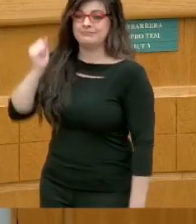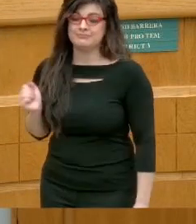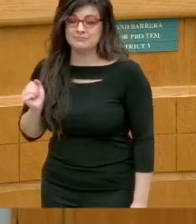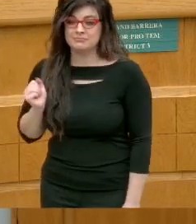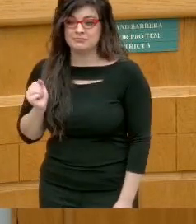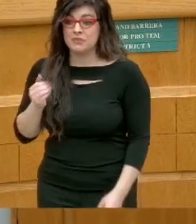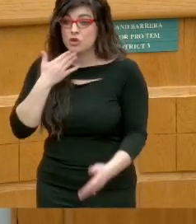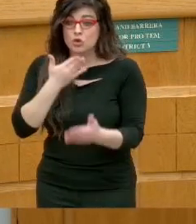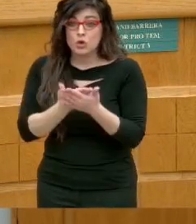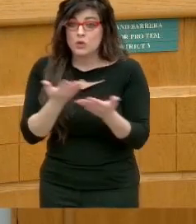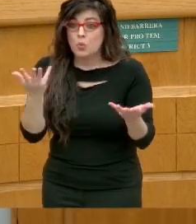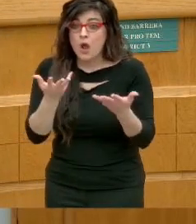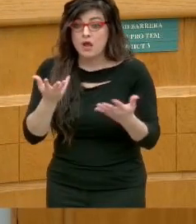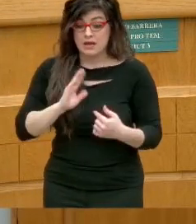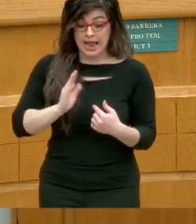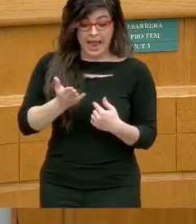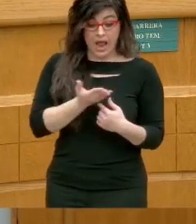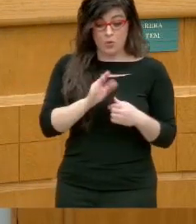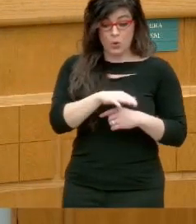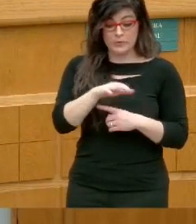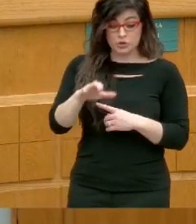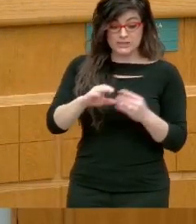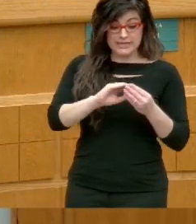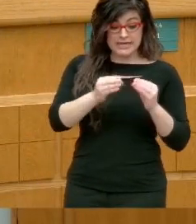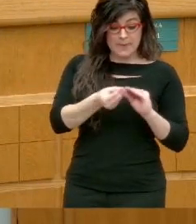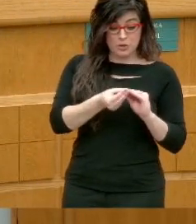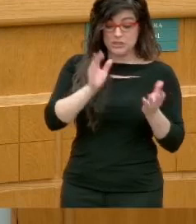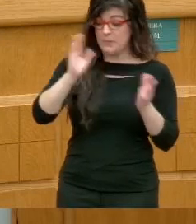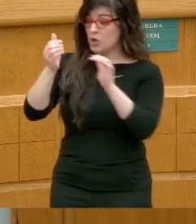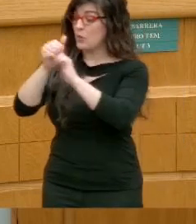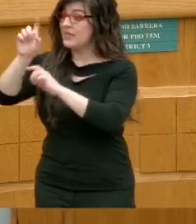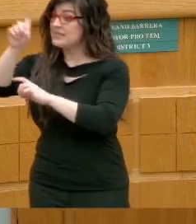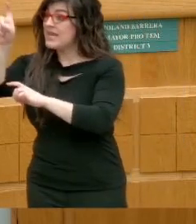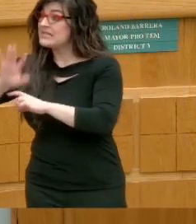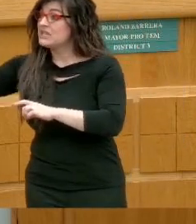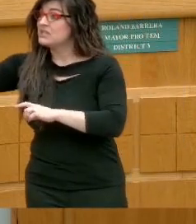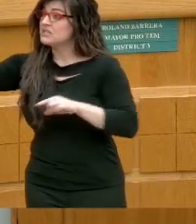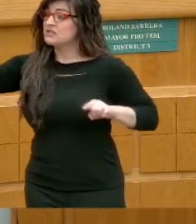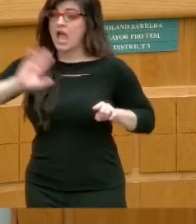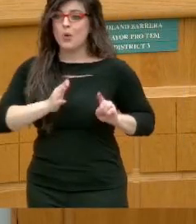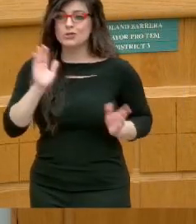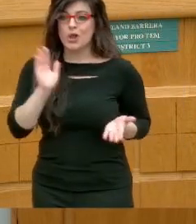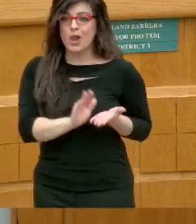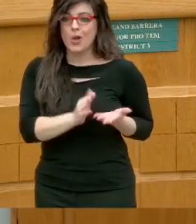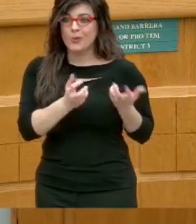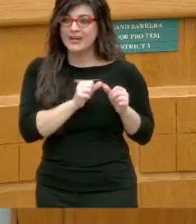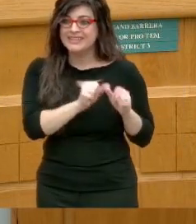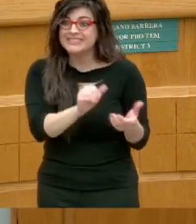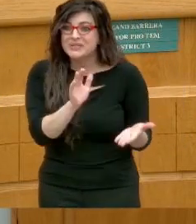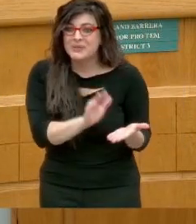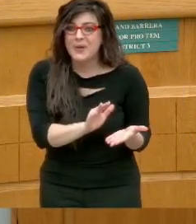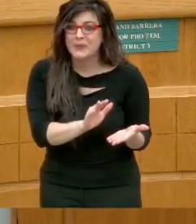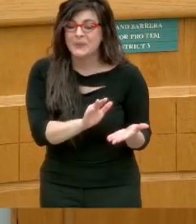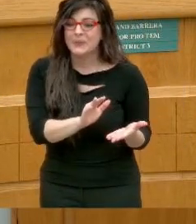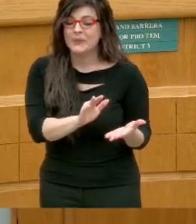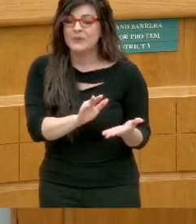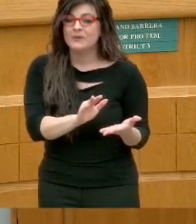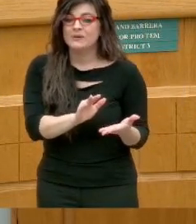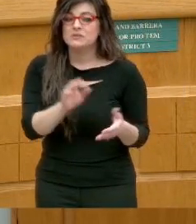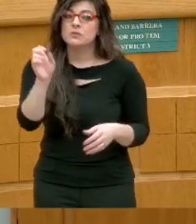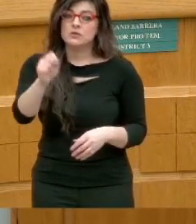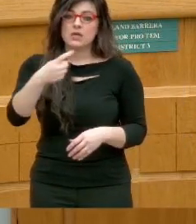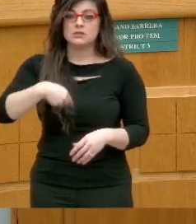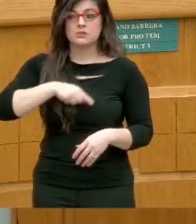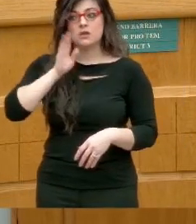country. And we want to keep it that way, and we've got a lot of faith in our community. And so, yes, you'll hear a lot of